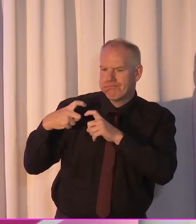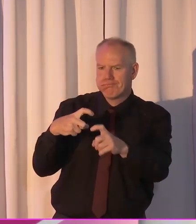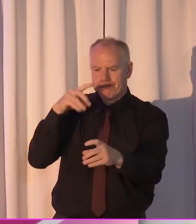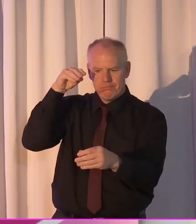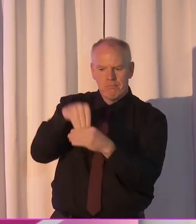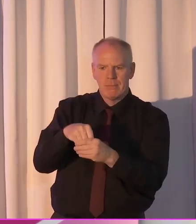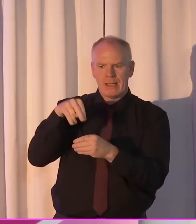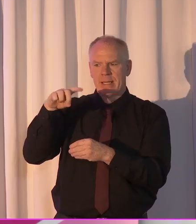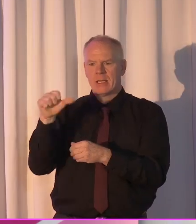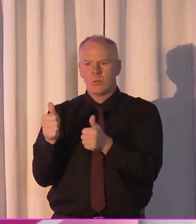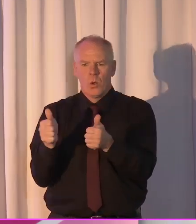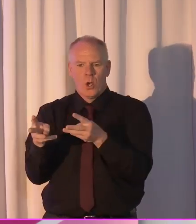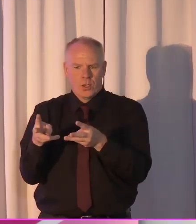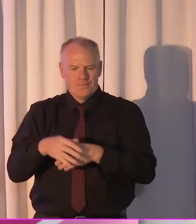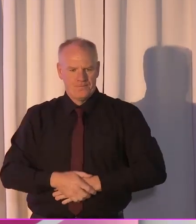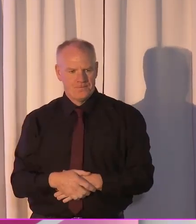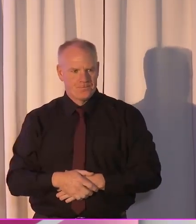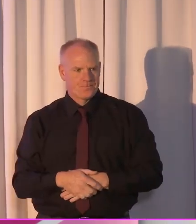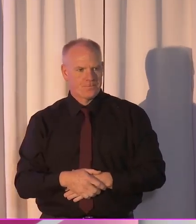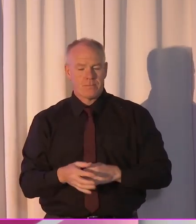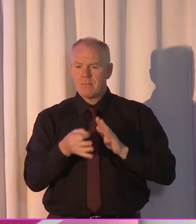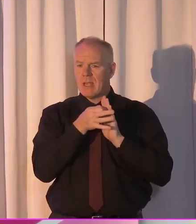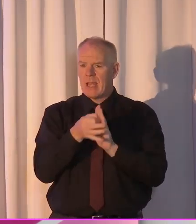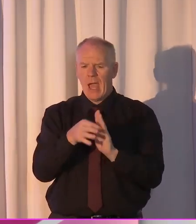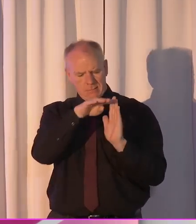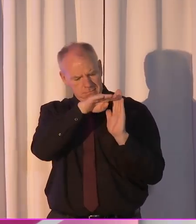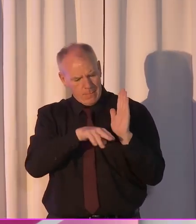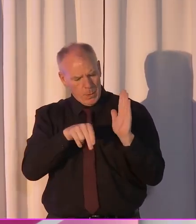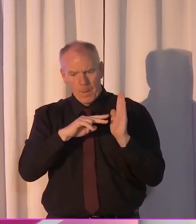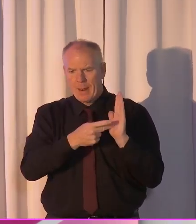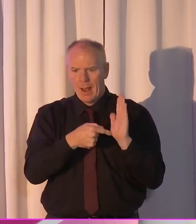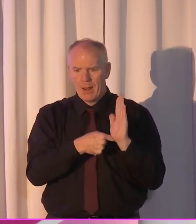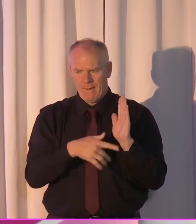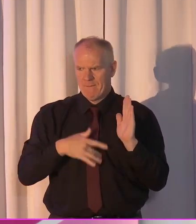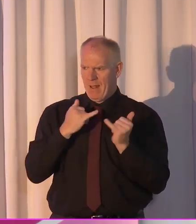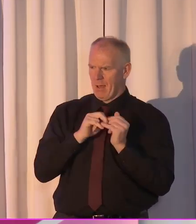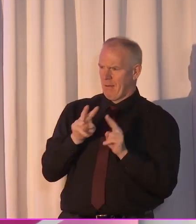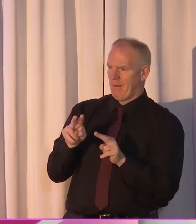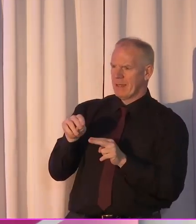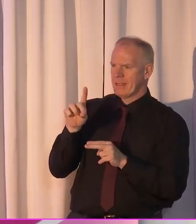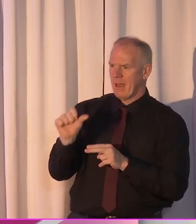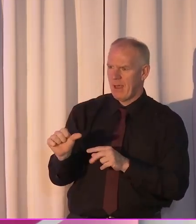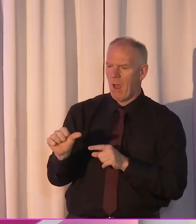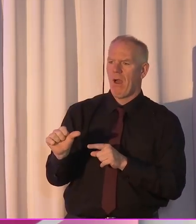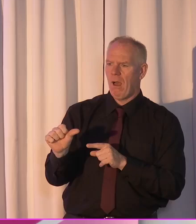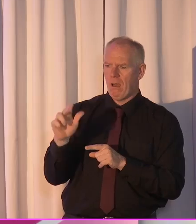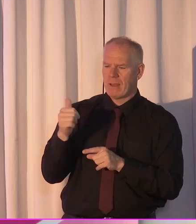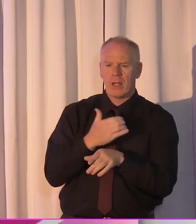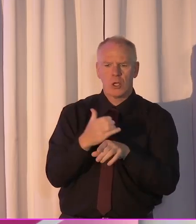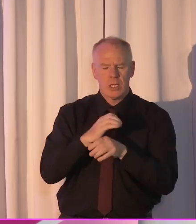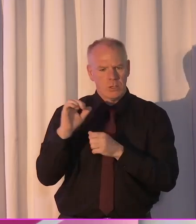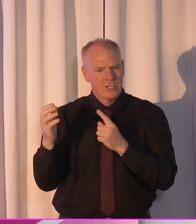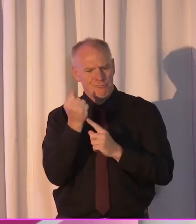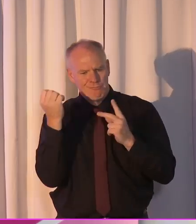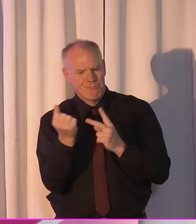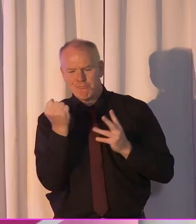of its work. Guided by the new strategic plan, I am confident that the NDA will continue to deliver